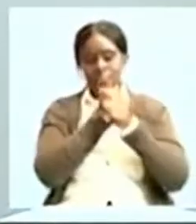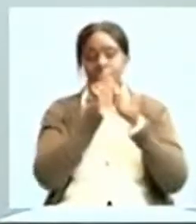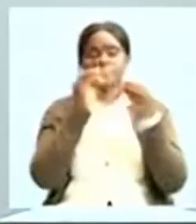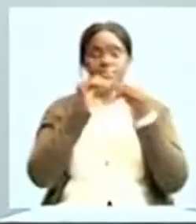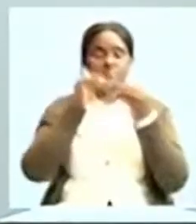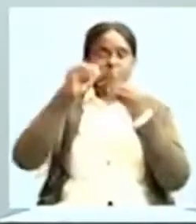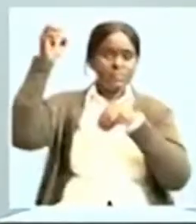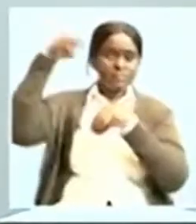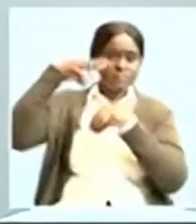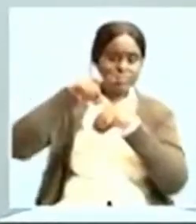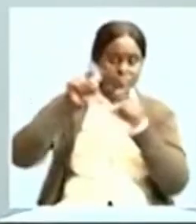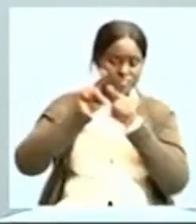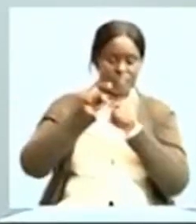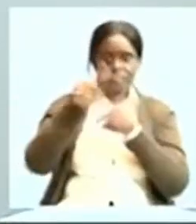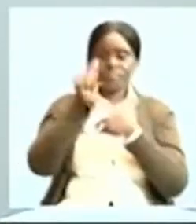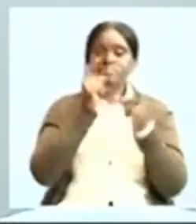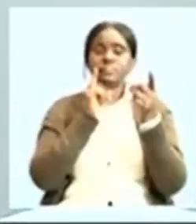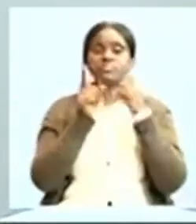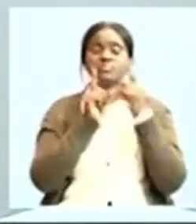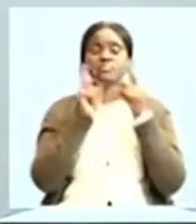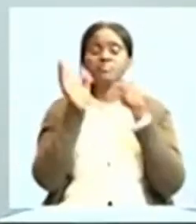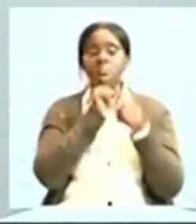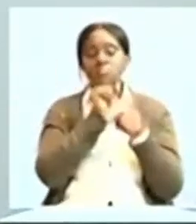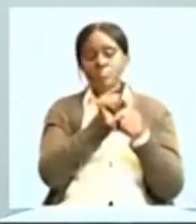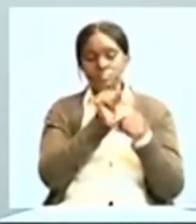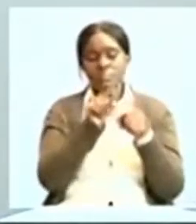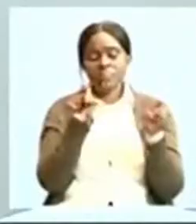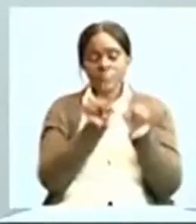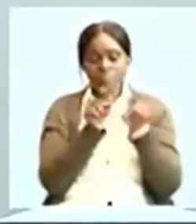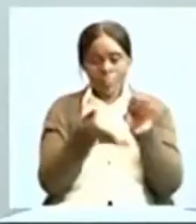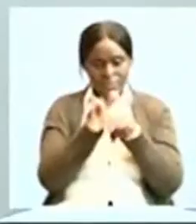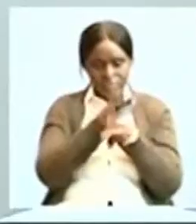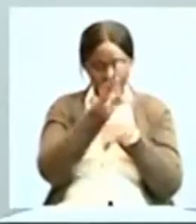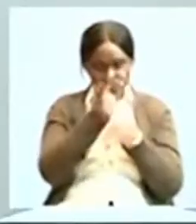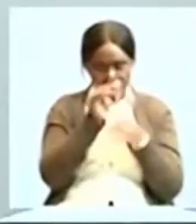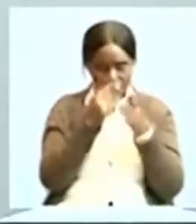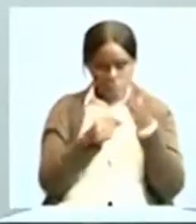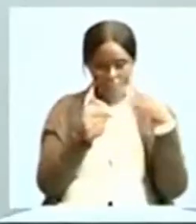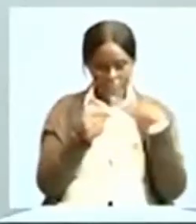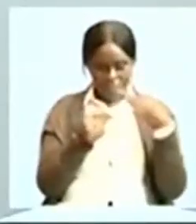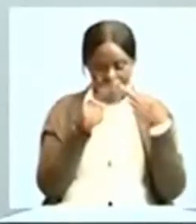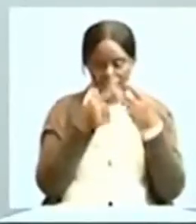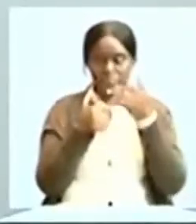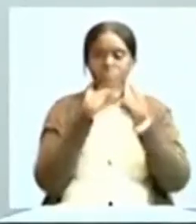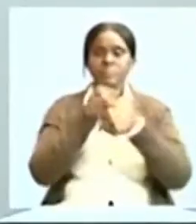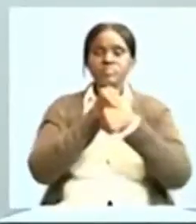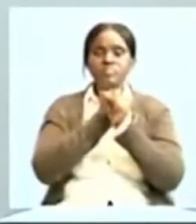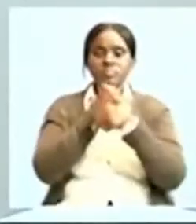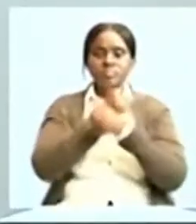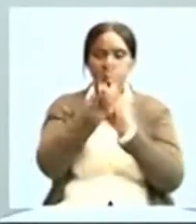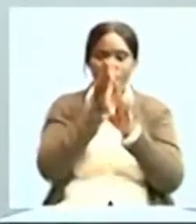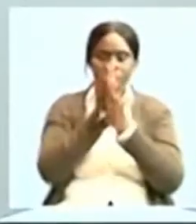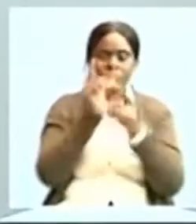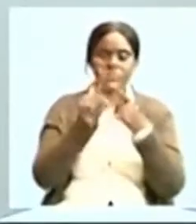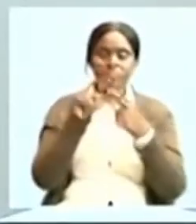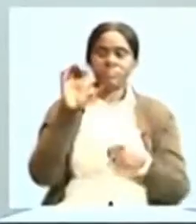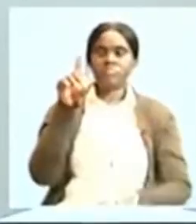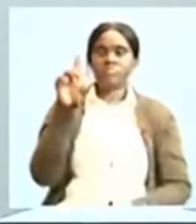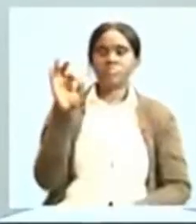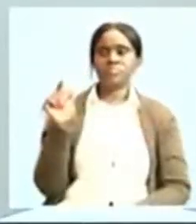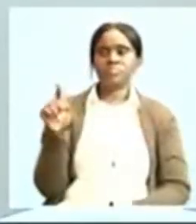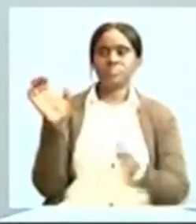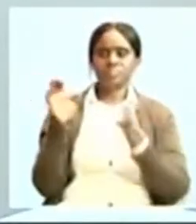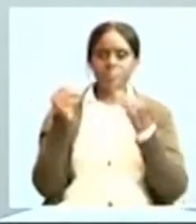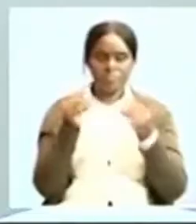solar. And you said that this was covered by the application that you made to the CDF committee.